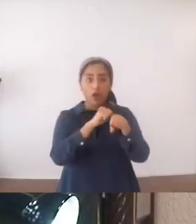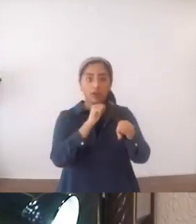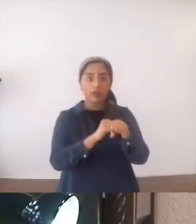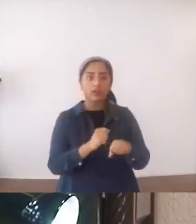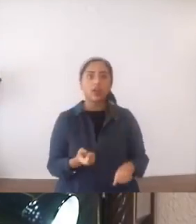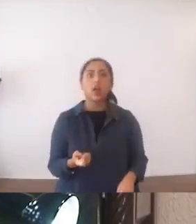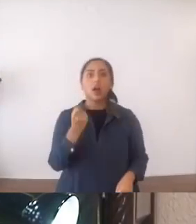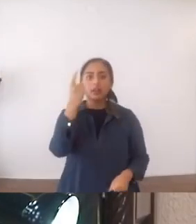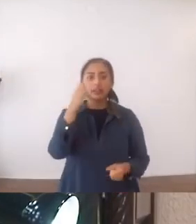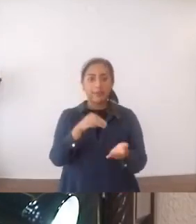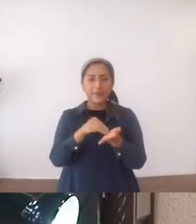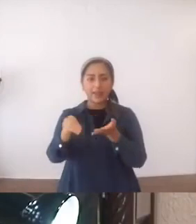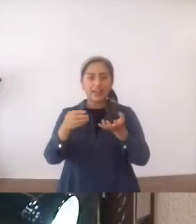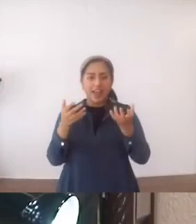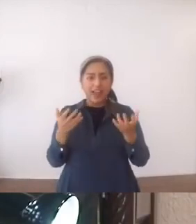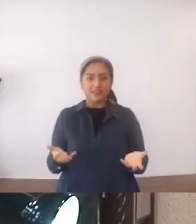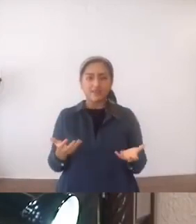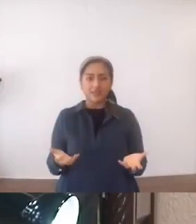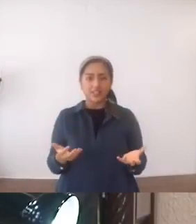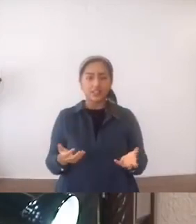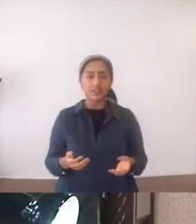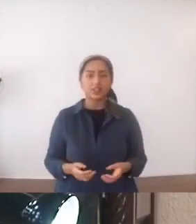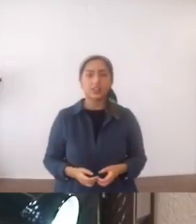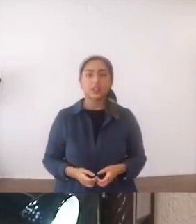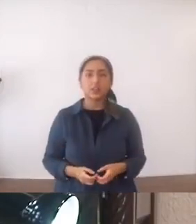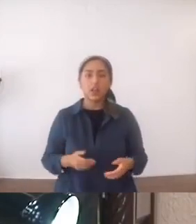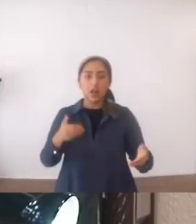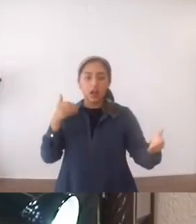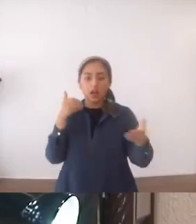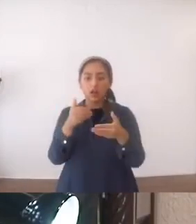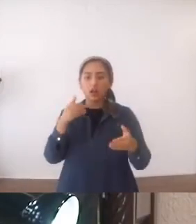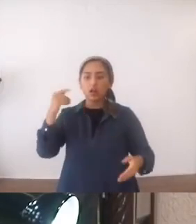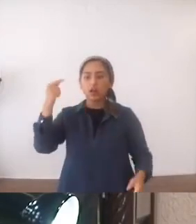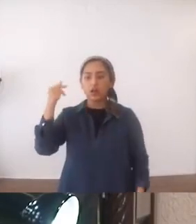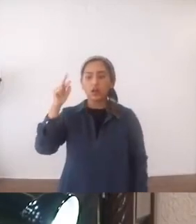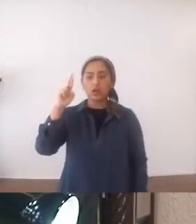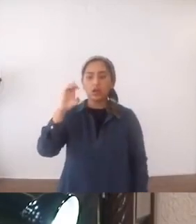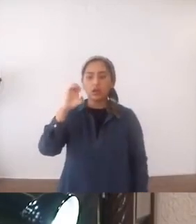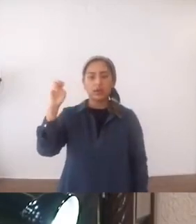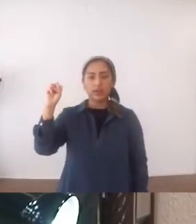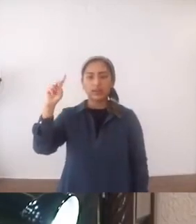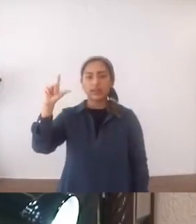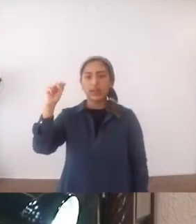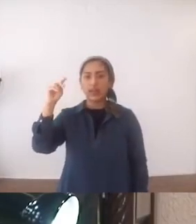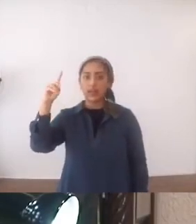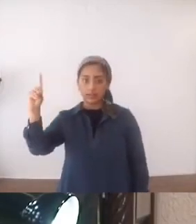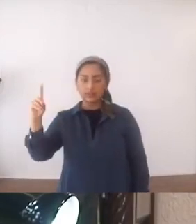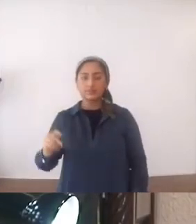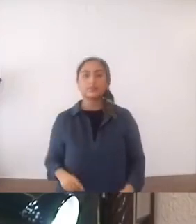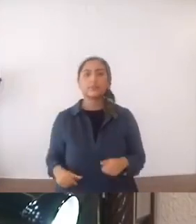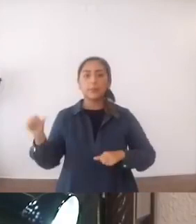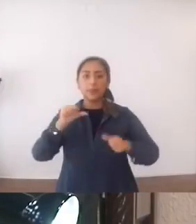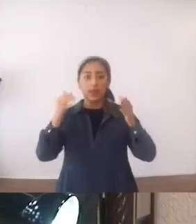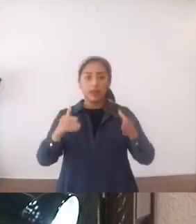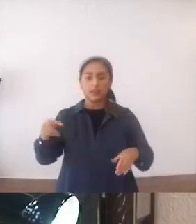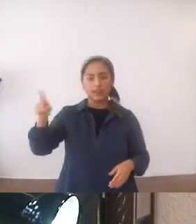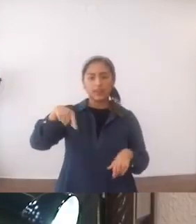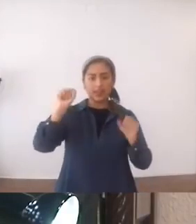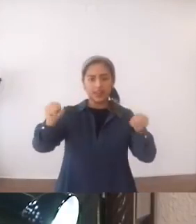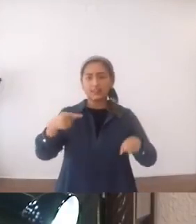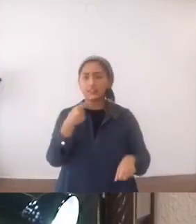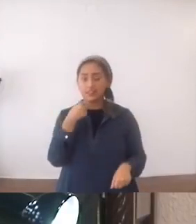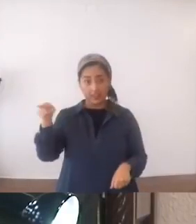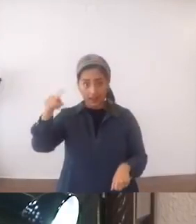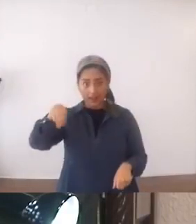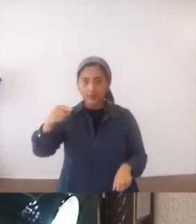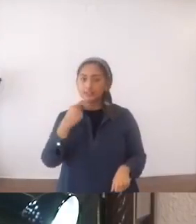There's an de iceberg 11 millones de toneladas of 11 millions of tons cerca de Groenlandia. near Greenland. Los